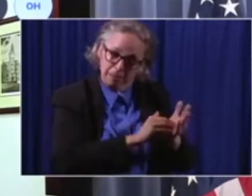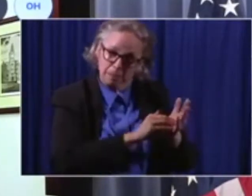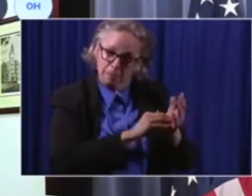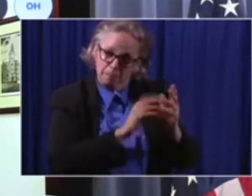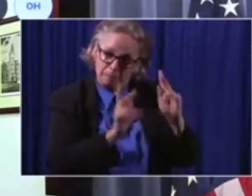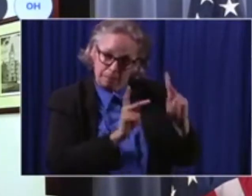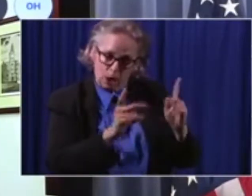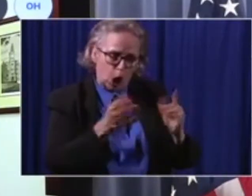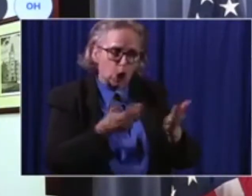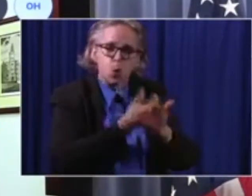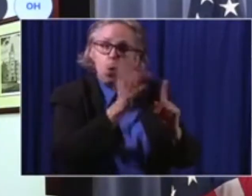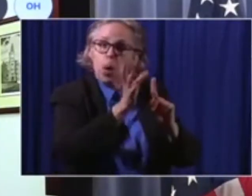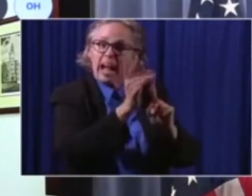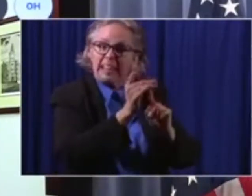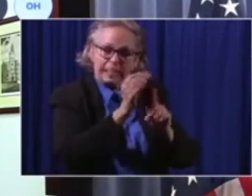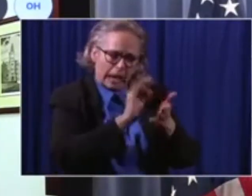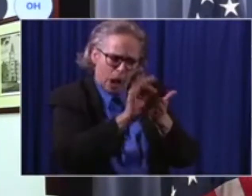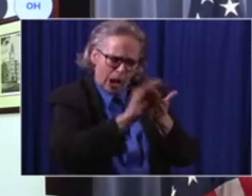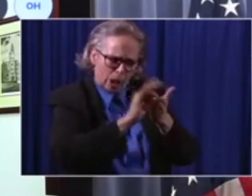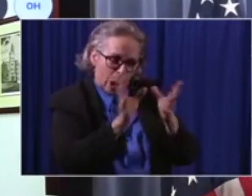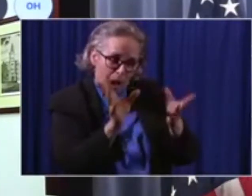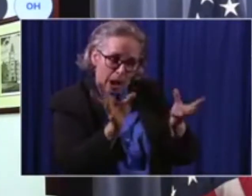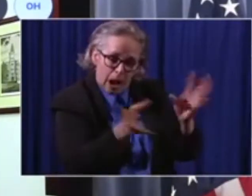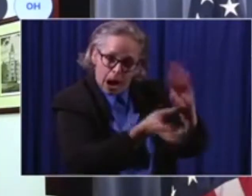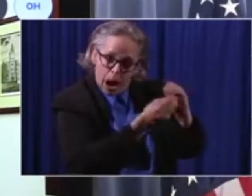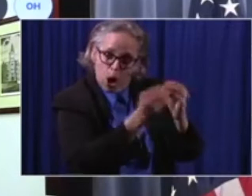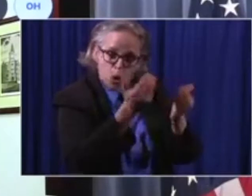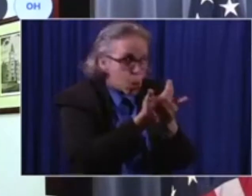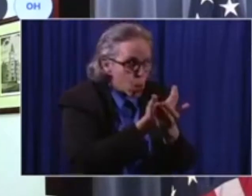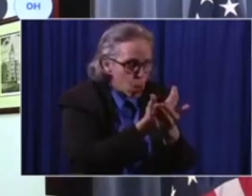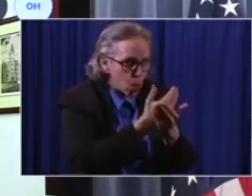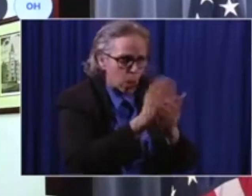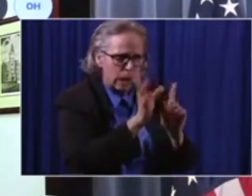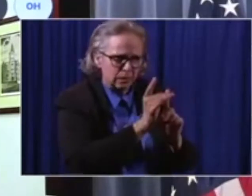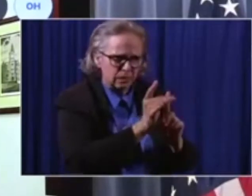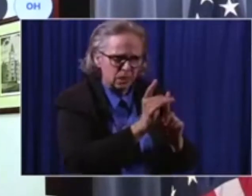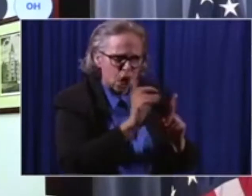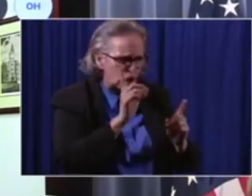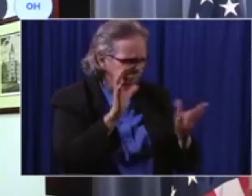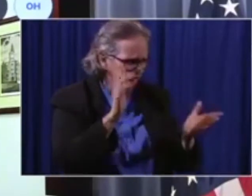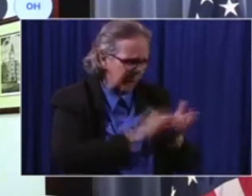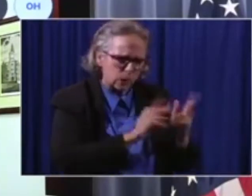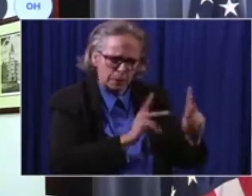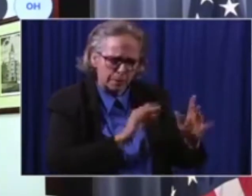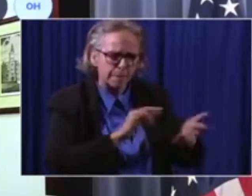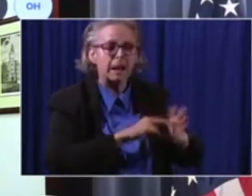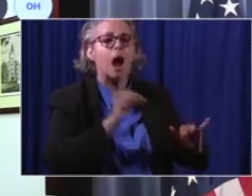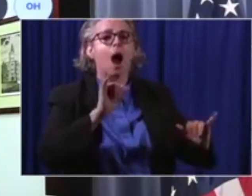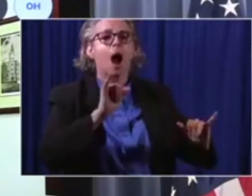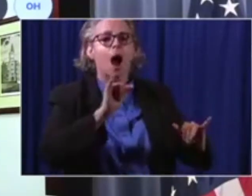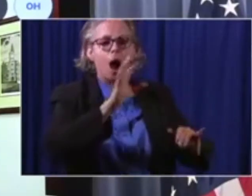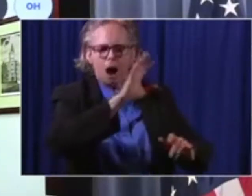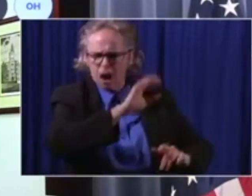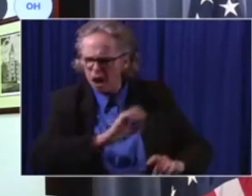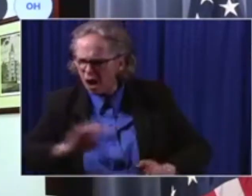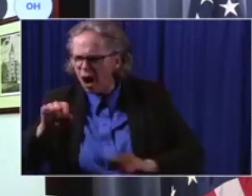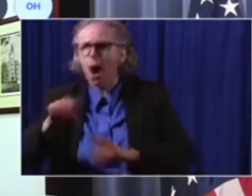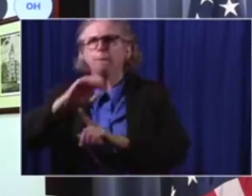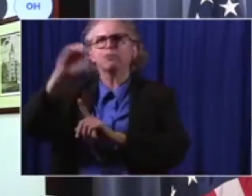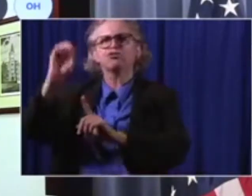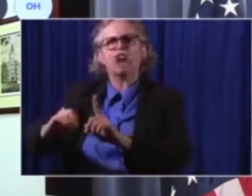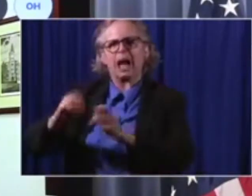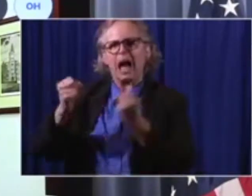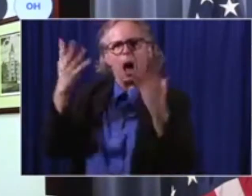2 weeks, and it looks at what is that rate per 100,000 citizens. So that allows us to normalize for a